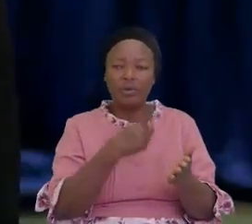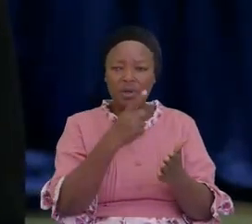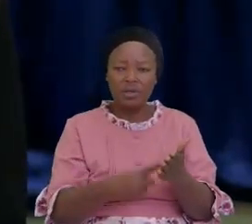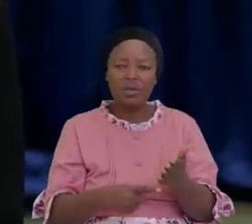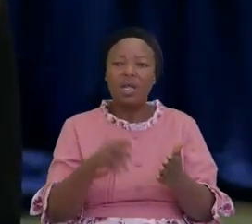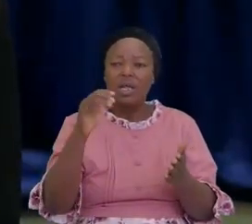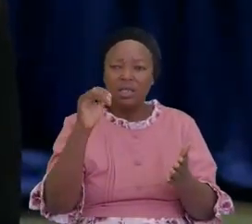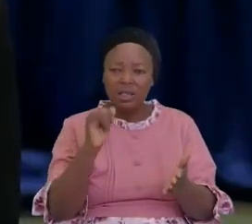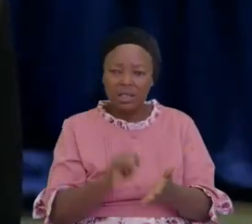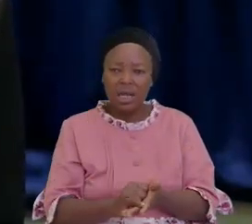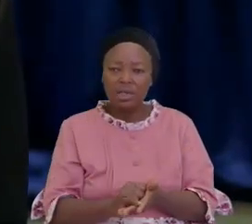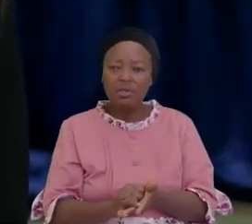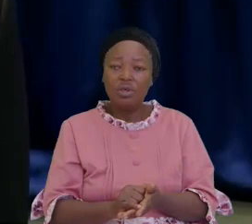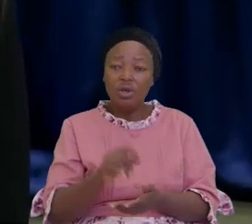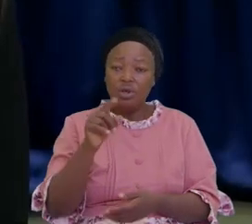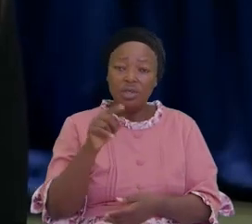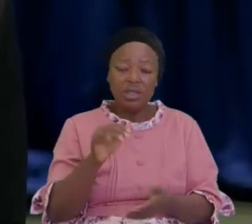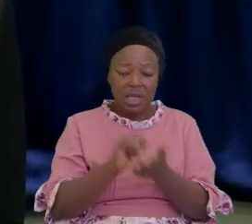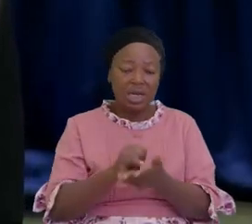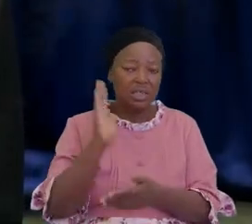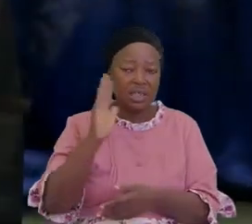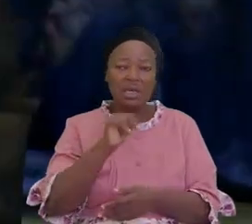"That shall not be so among you.